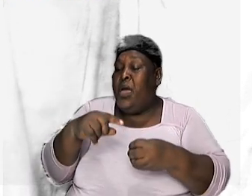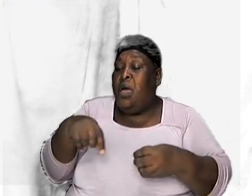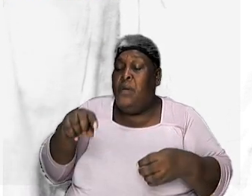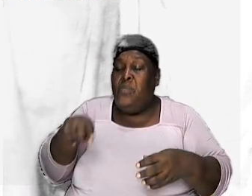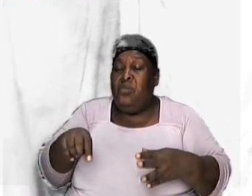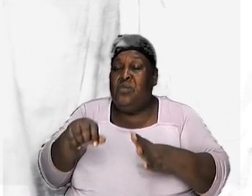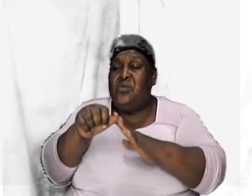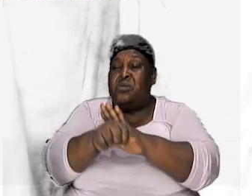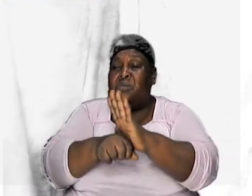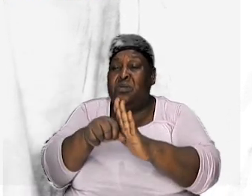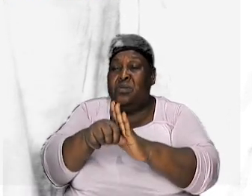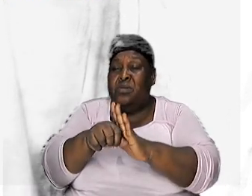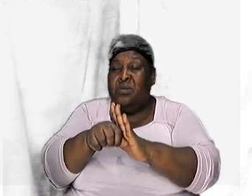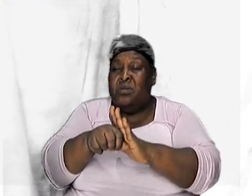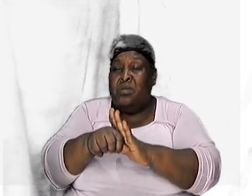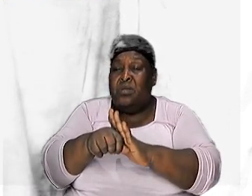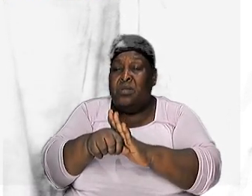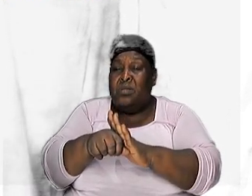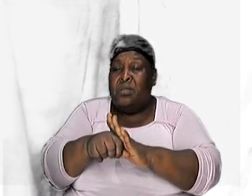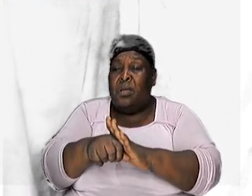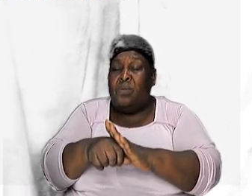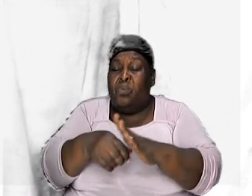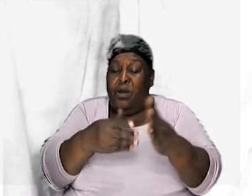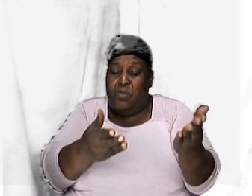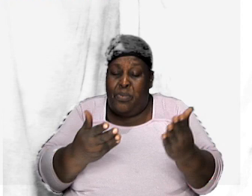us to get to where we want to be